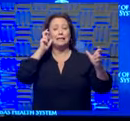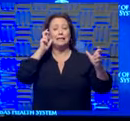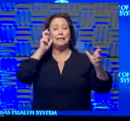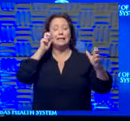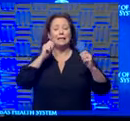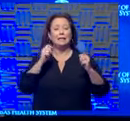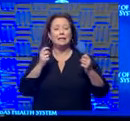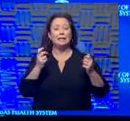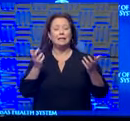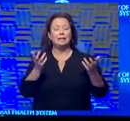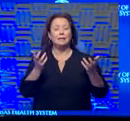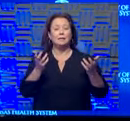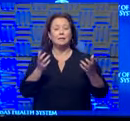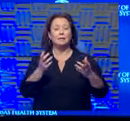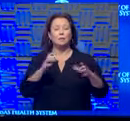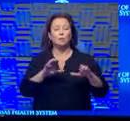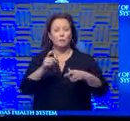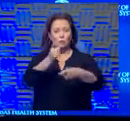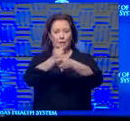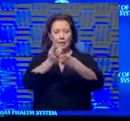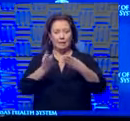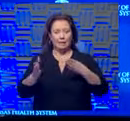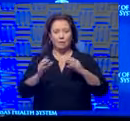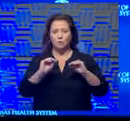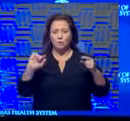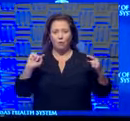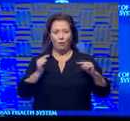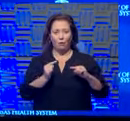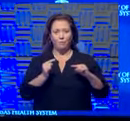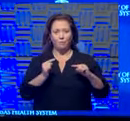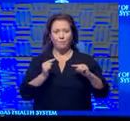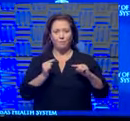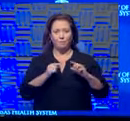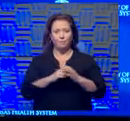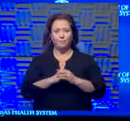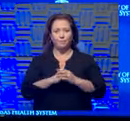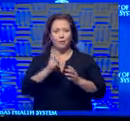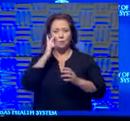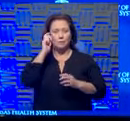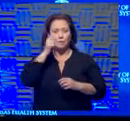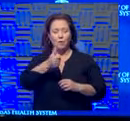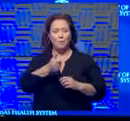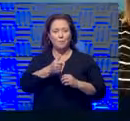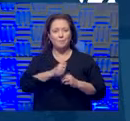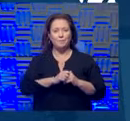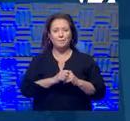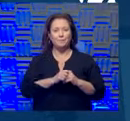do the right thing. Do no harm. We'll see you tomorrow.